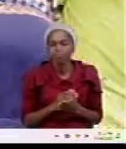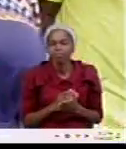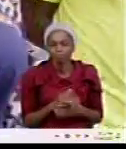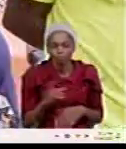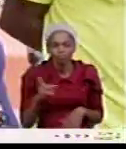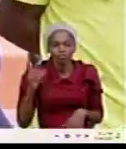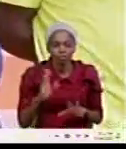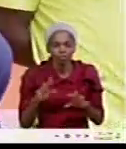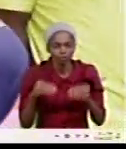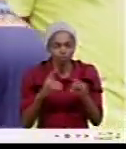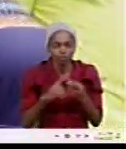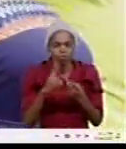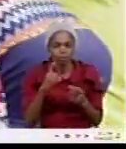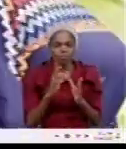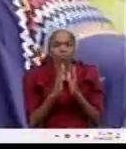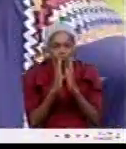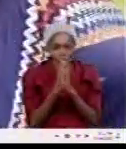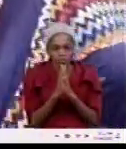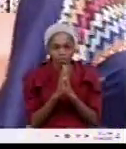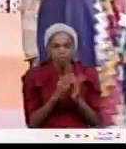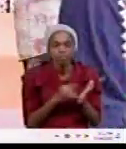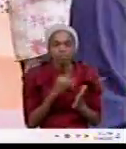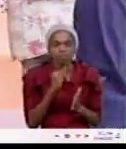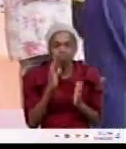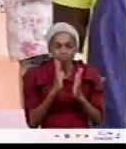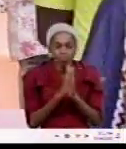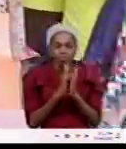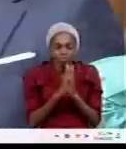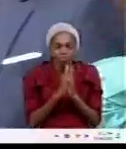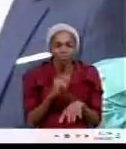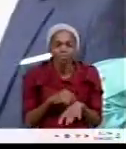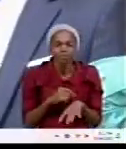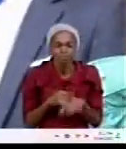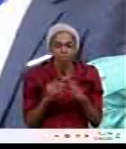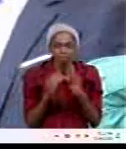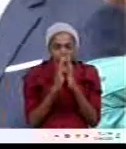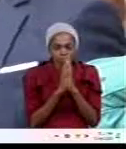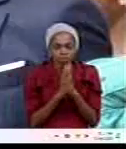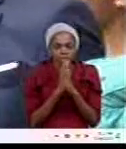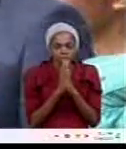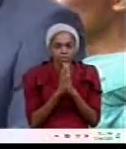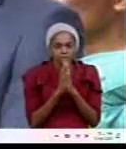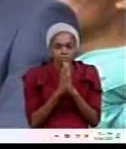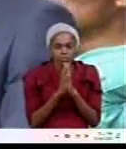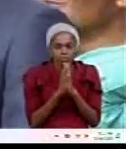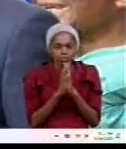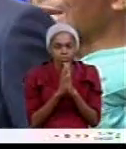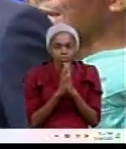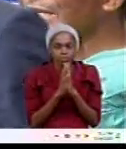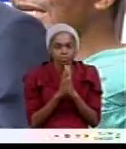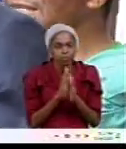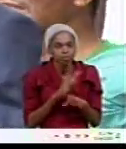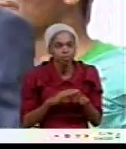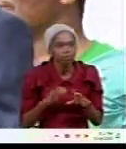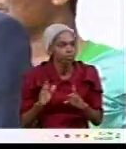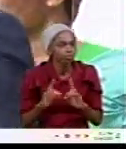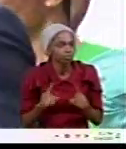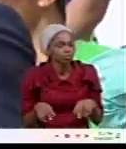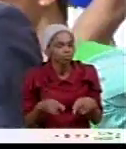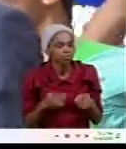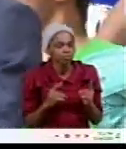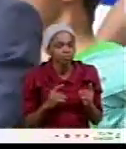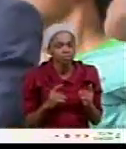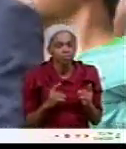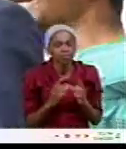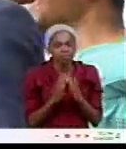and you don't leave until you have really fully prayed and we have rounded up together. We need to round up together in God's presence with